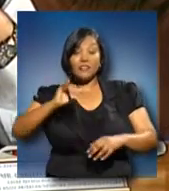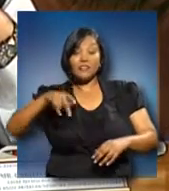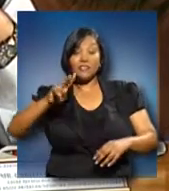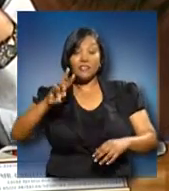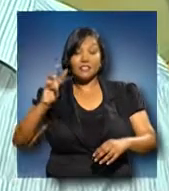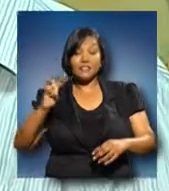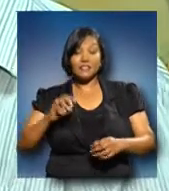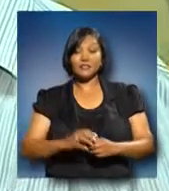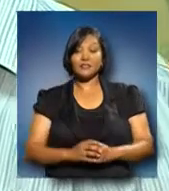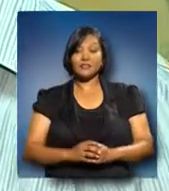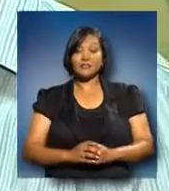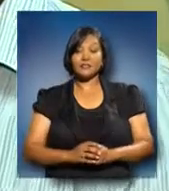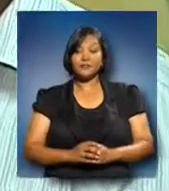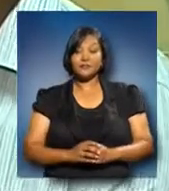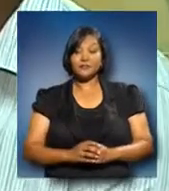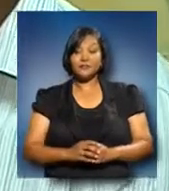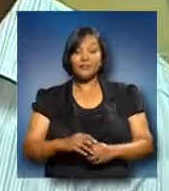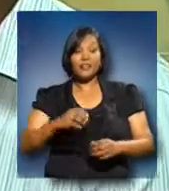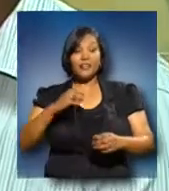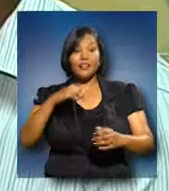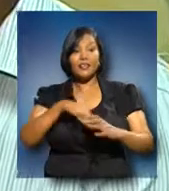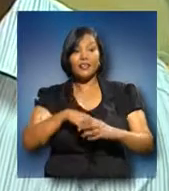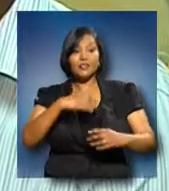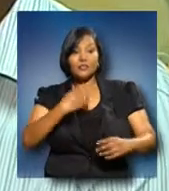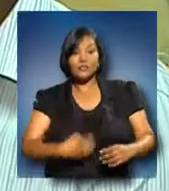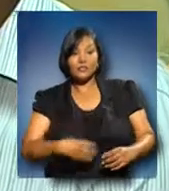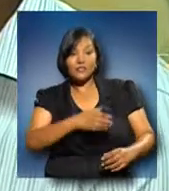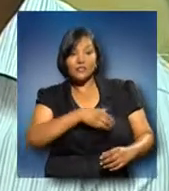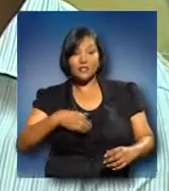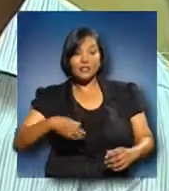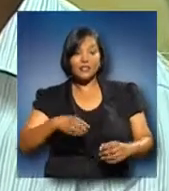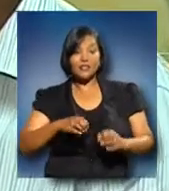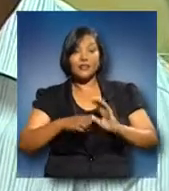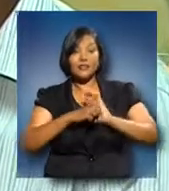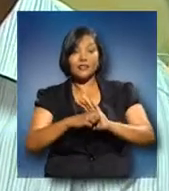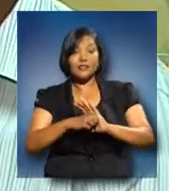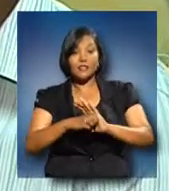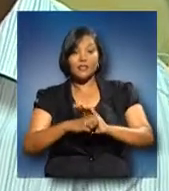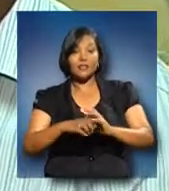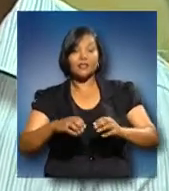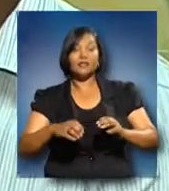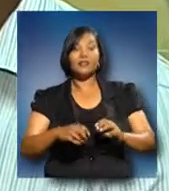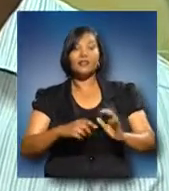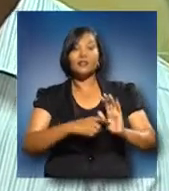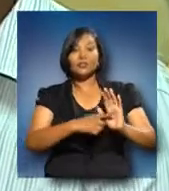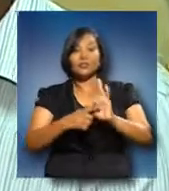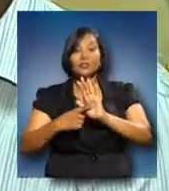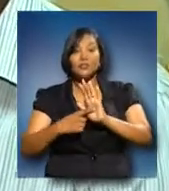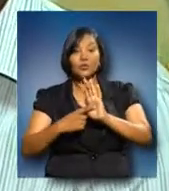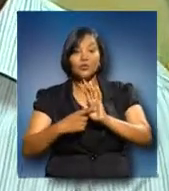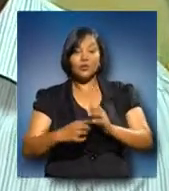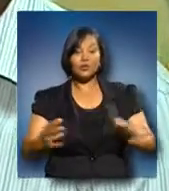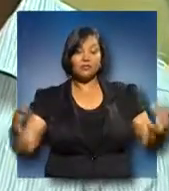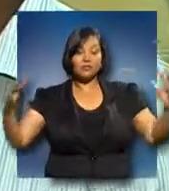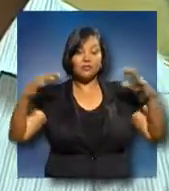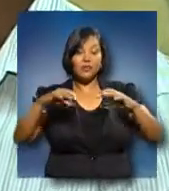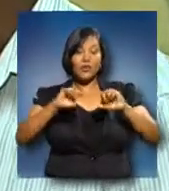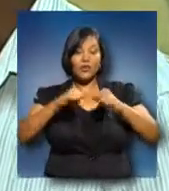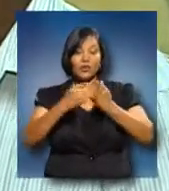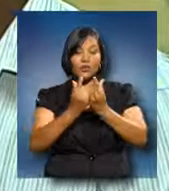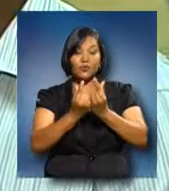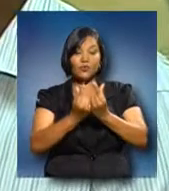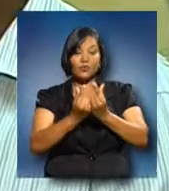your customers. In the Switzerland example, they have come up with a sort of multi-party approach, an IPv6